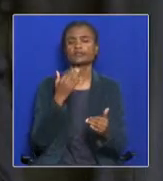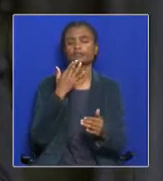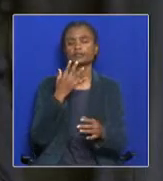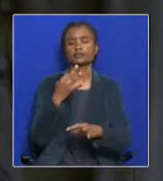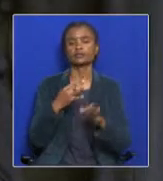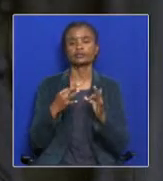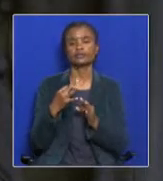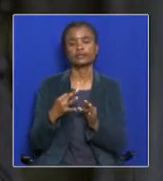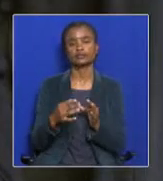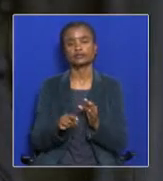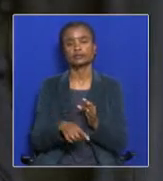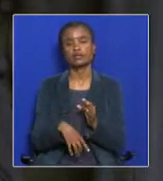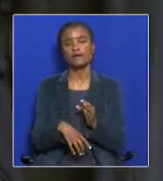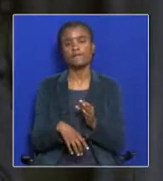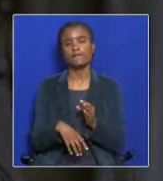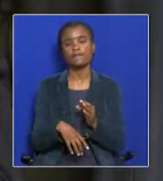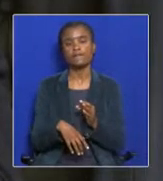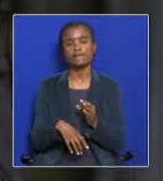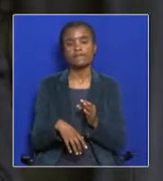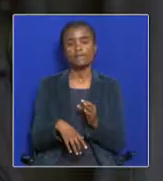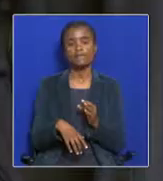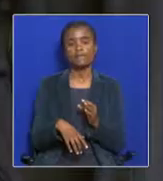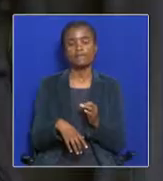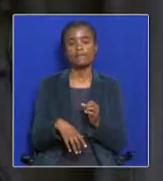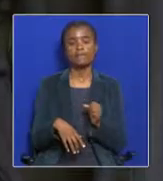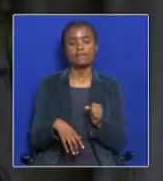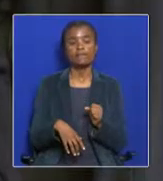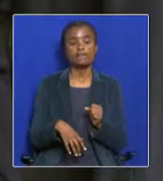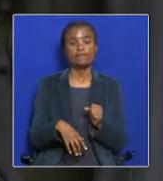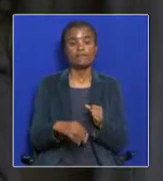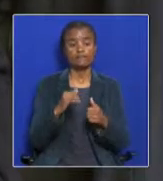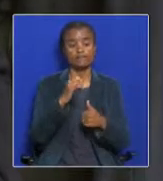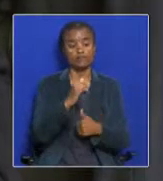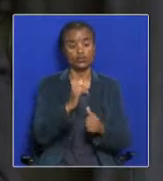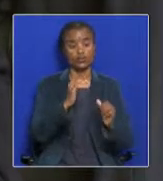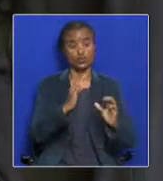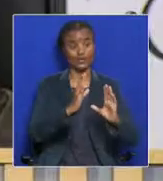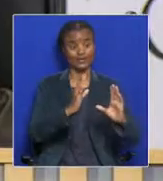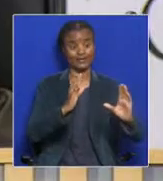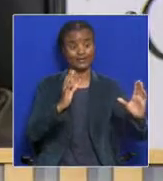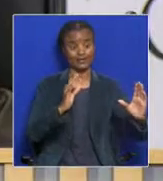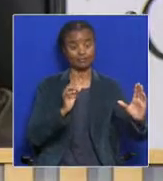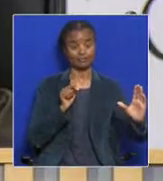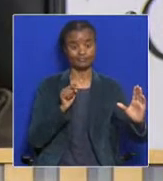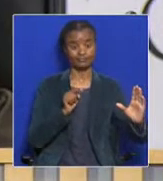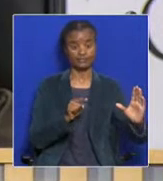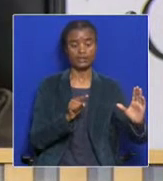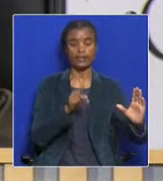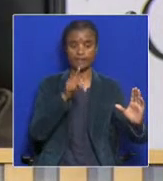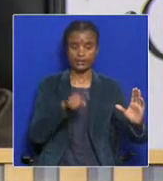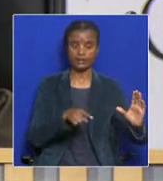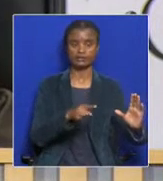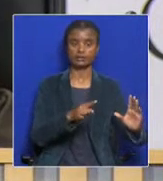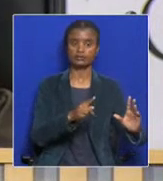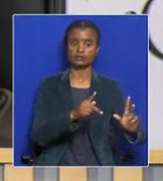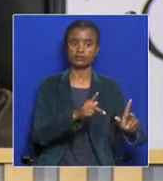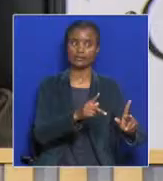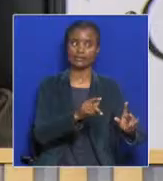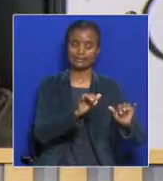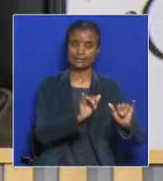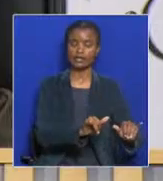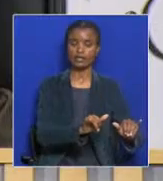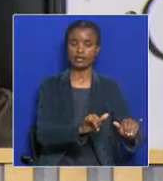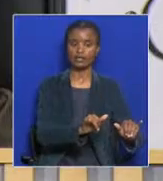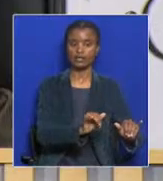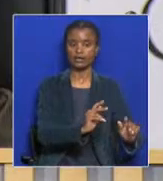decision that the container should be retained there, it should not be released to its owner. It